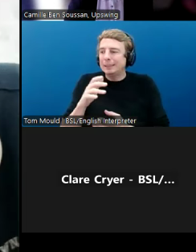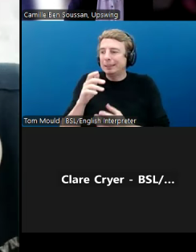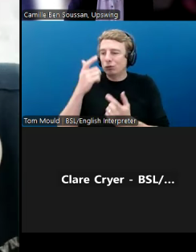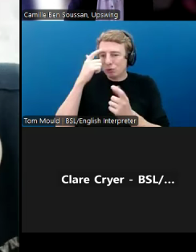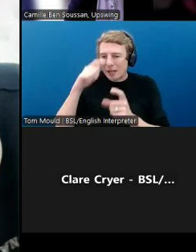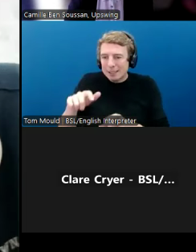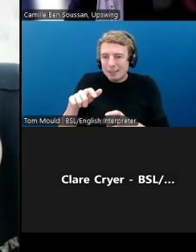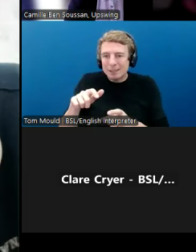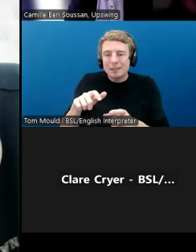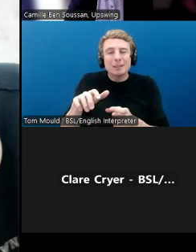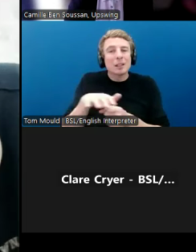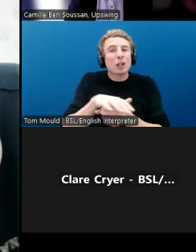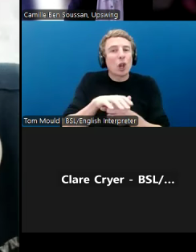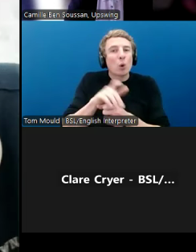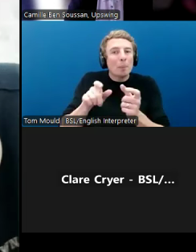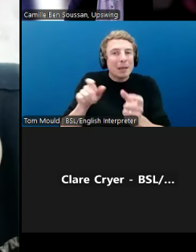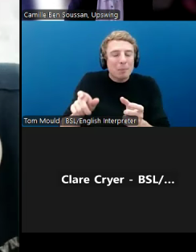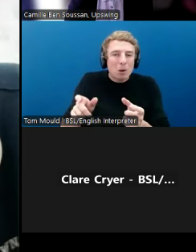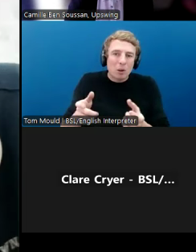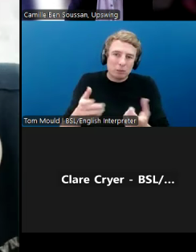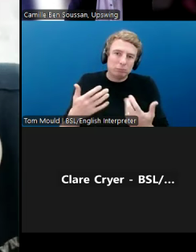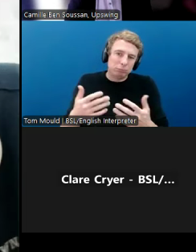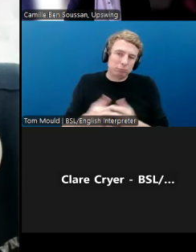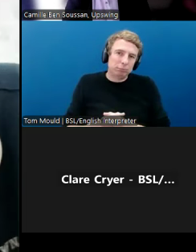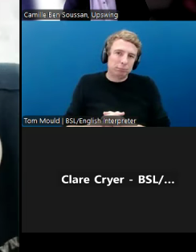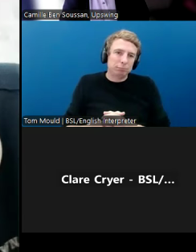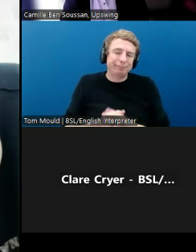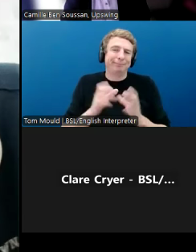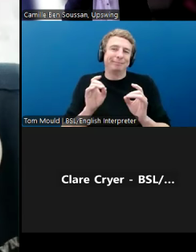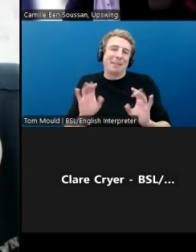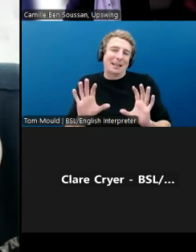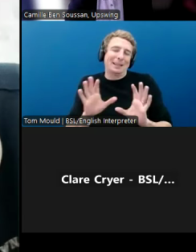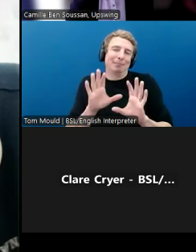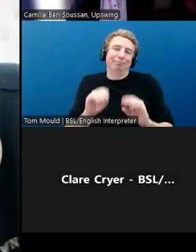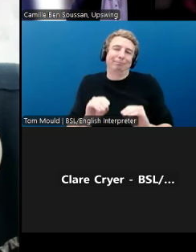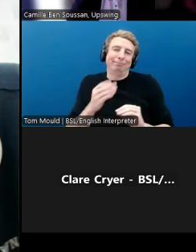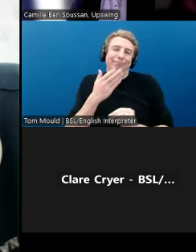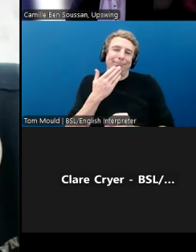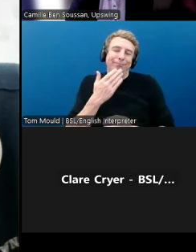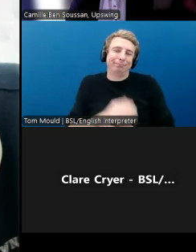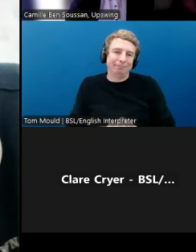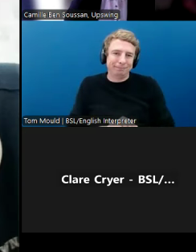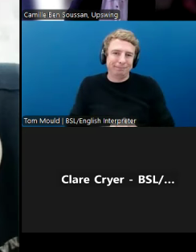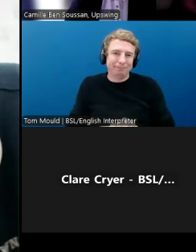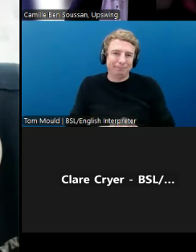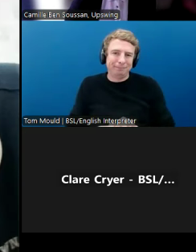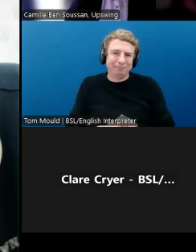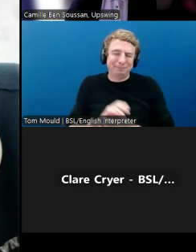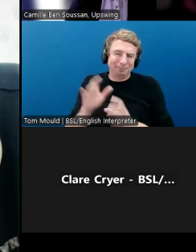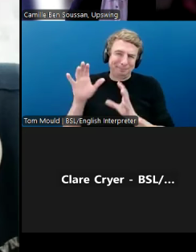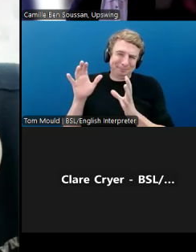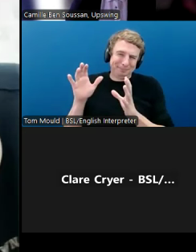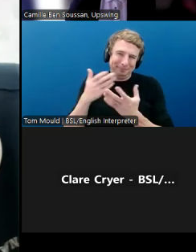know, place-based experiences as well. So thank you very much. Thank you, Camille. I think the one thing that is